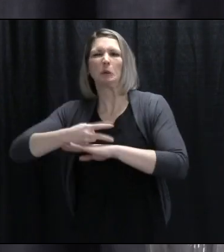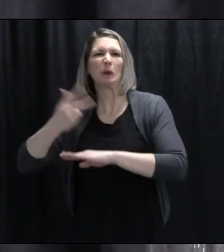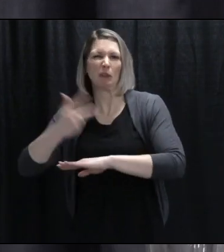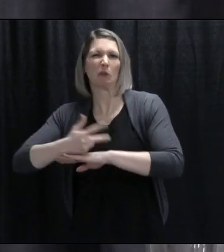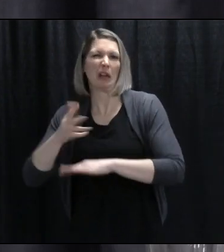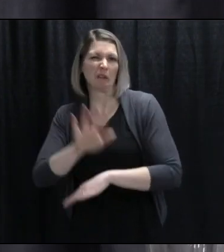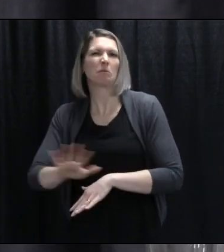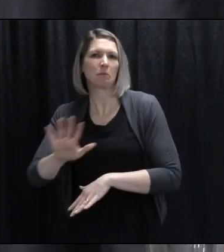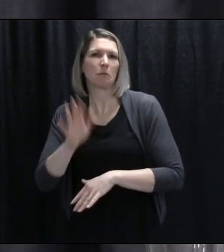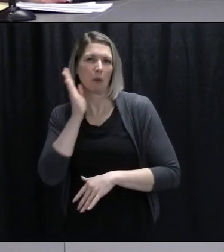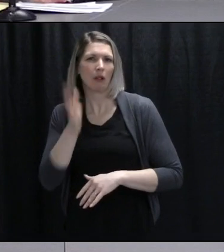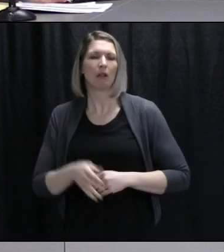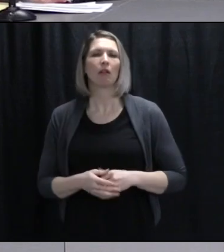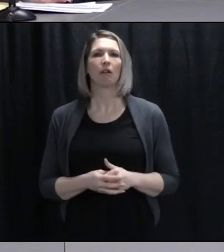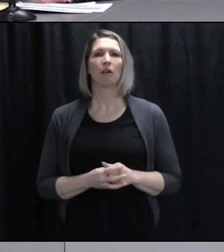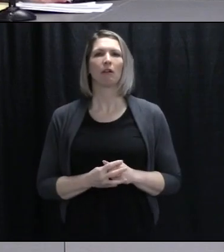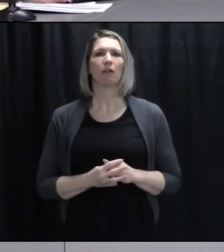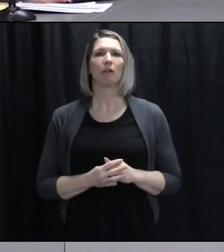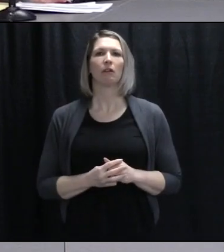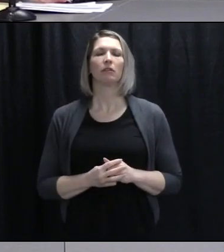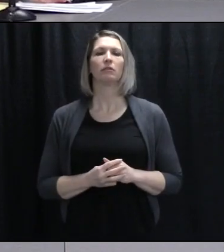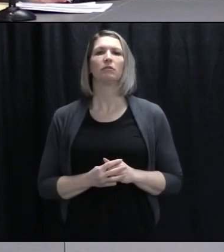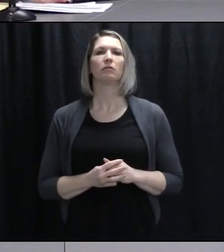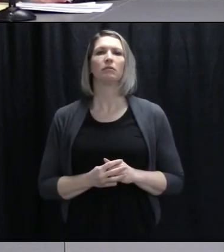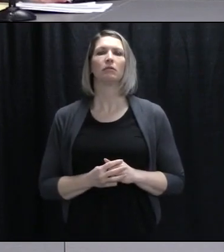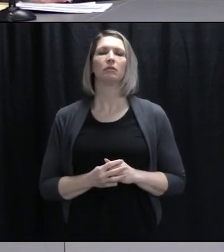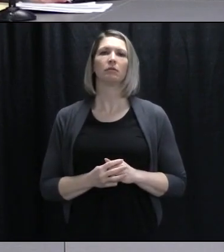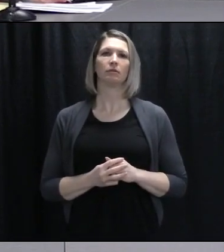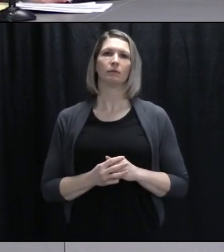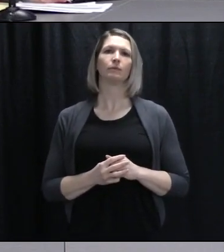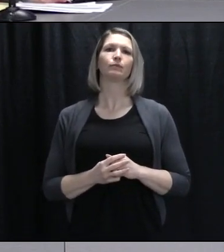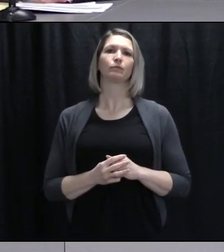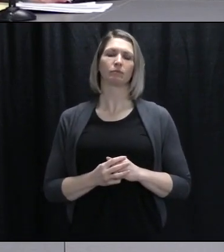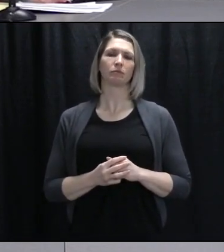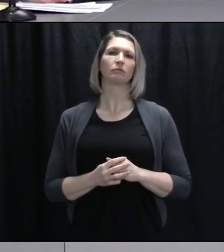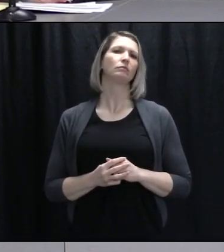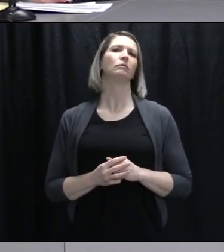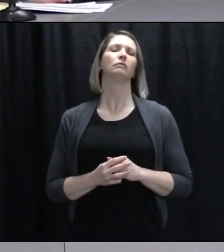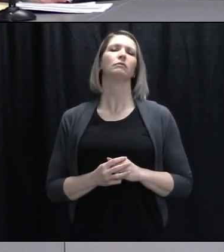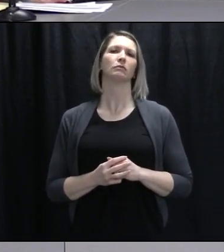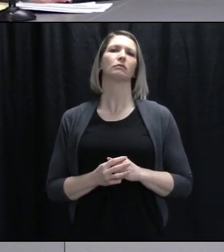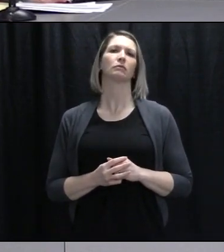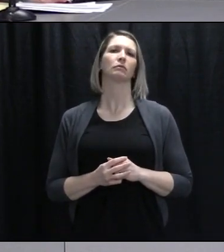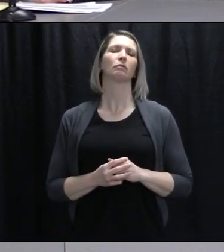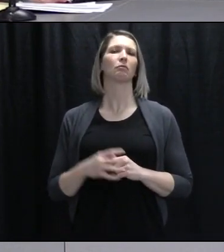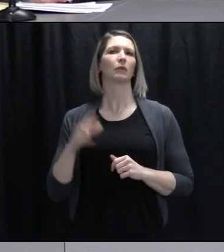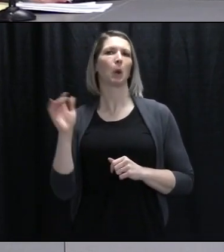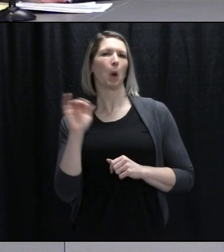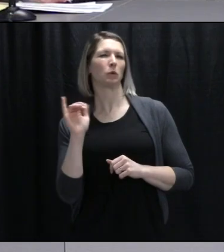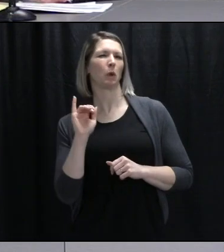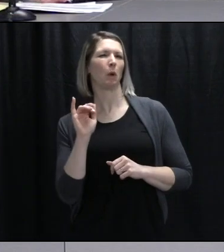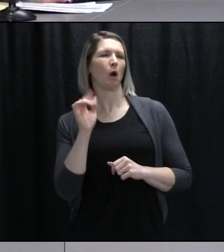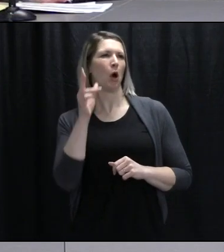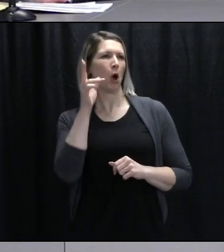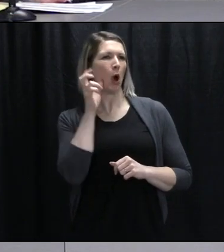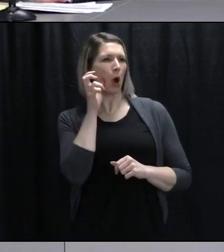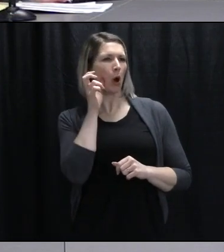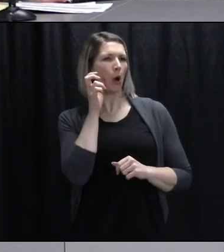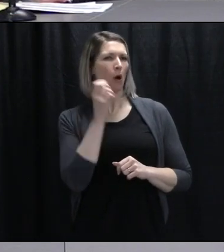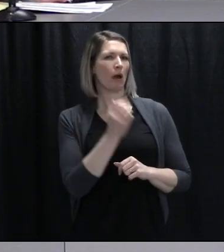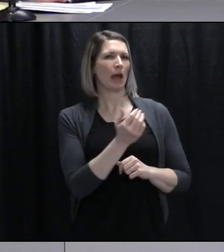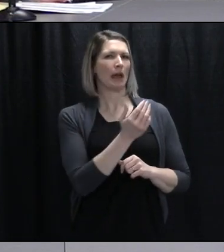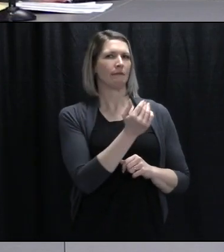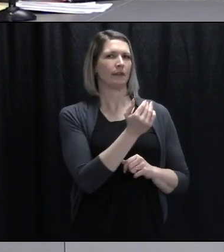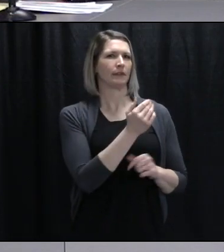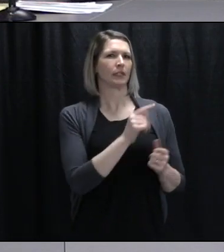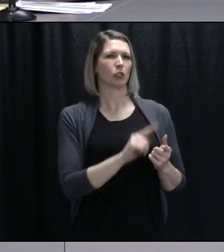Okay. And I also understand that there are as many as 15 to 20 nurses who are actually going through